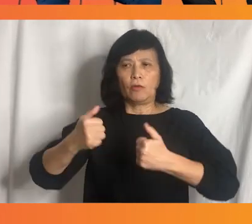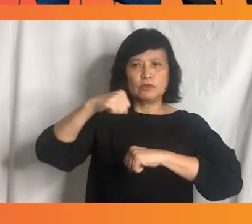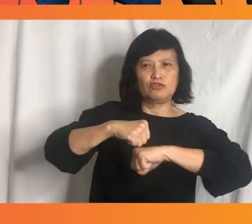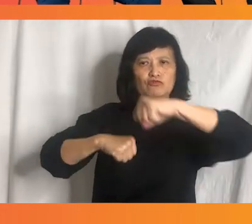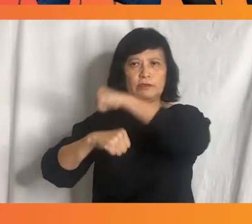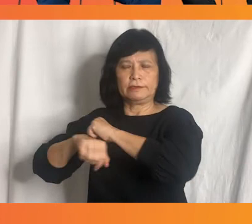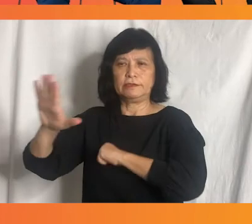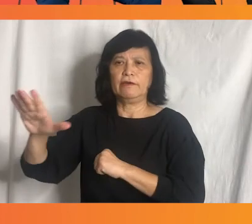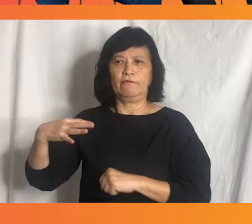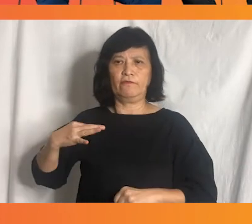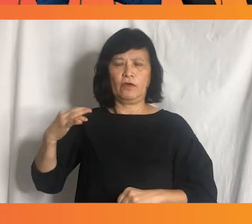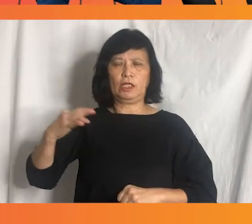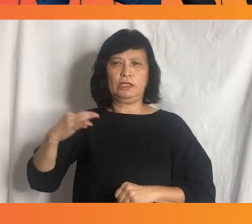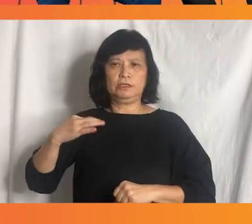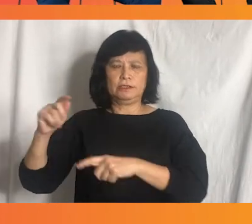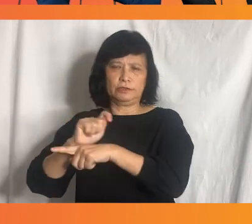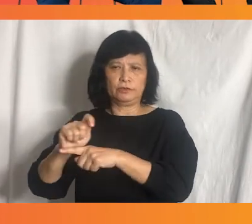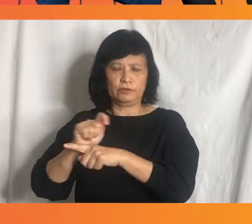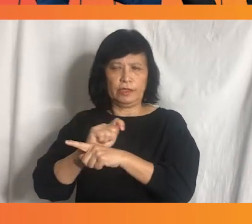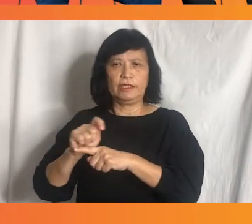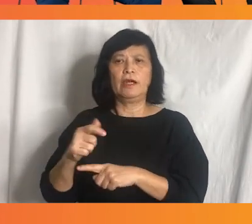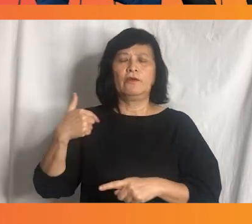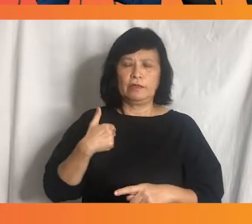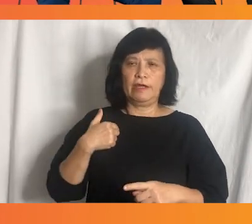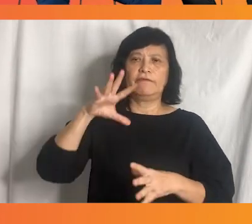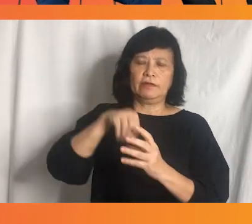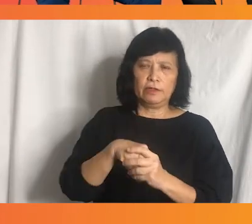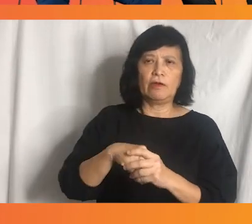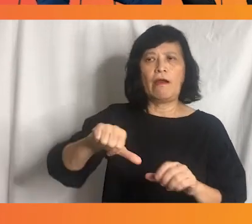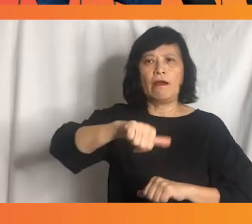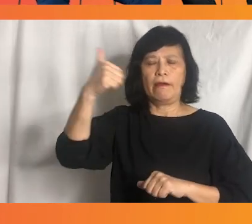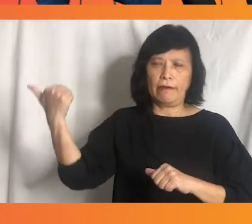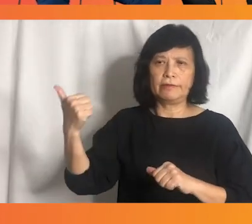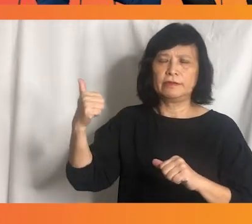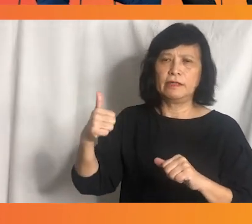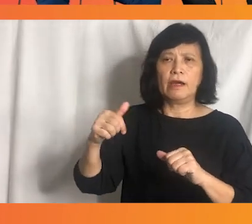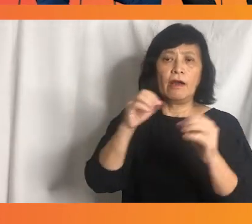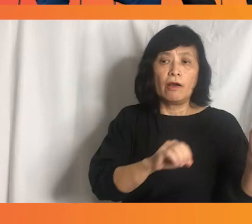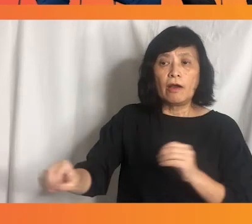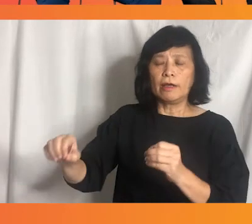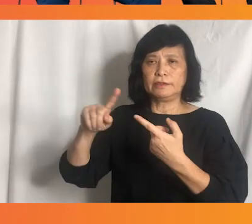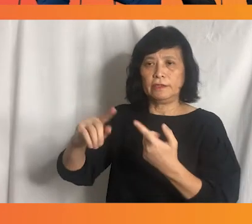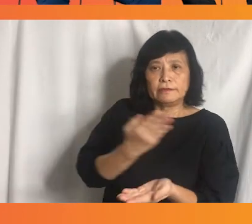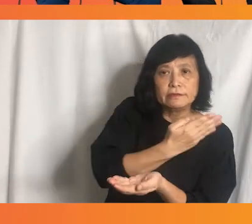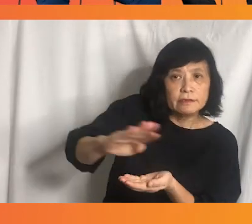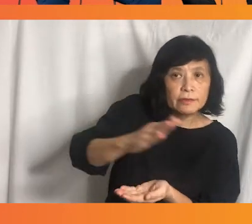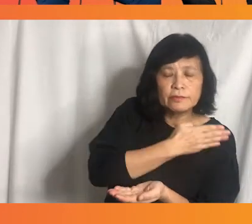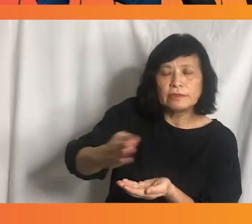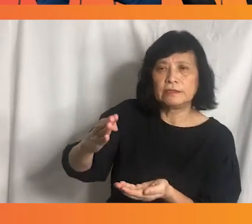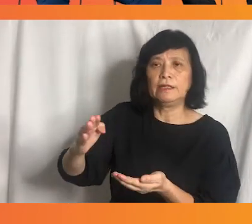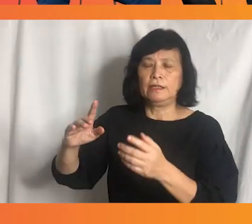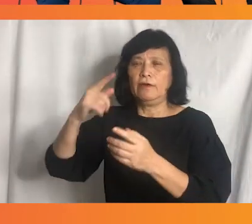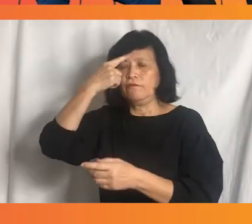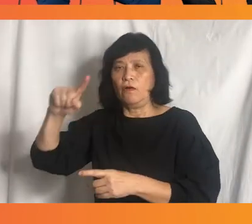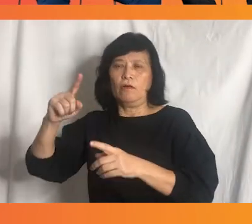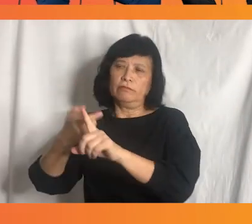training. We intentionally included other organizations such as Table Tennis Association for the Disabled